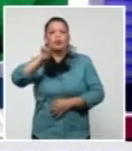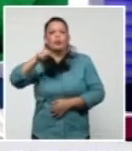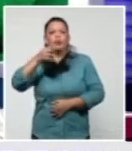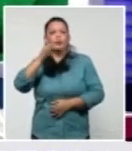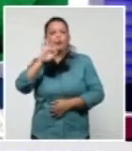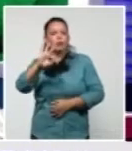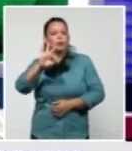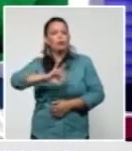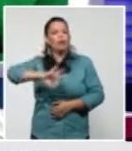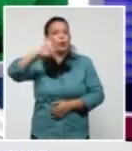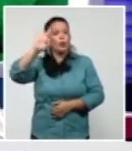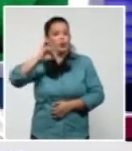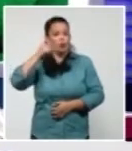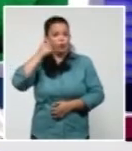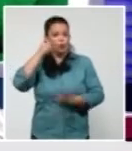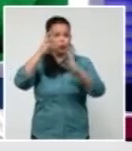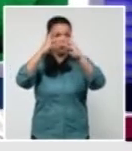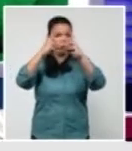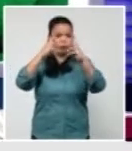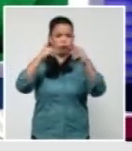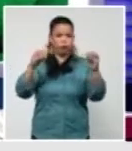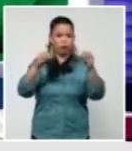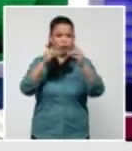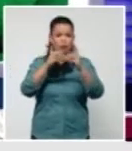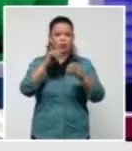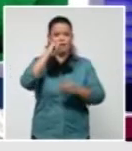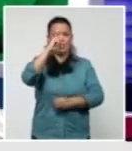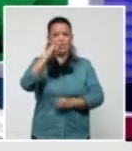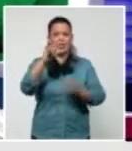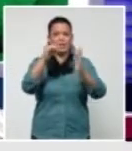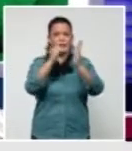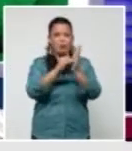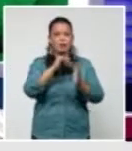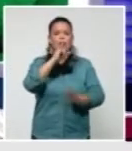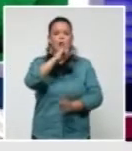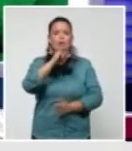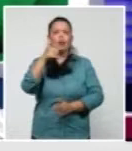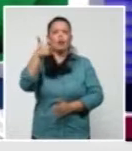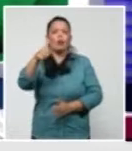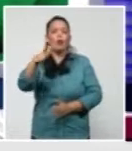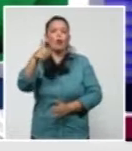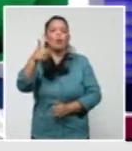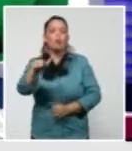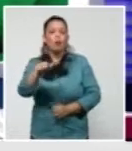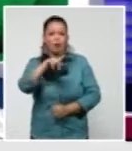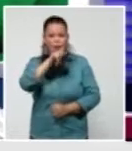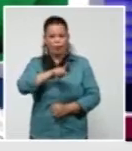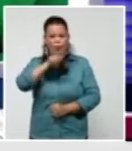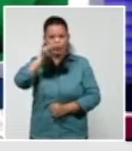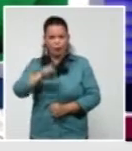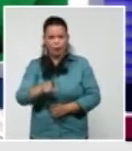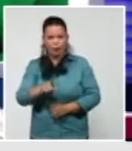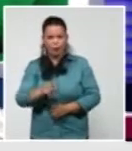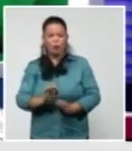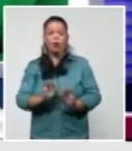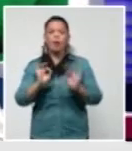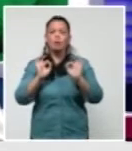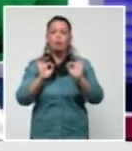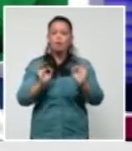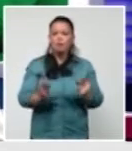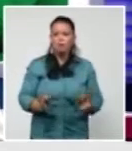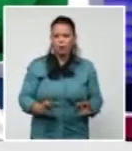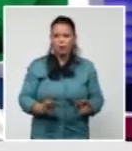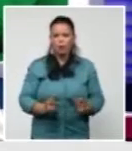are over the age of 60. As I previously mentioned, 27 autochthonous cases were